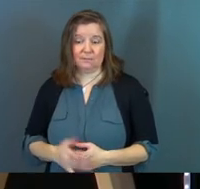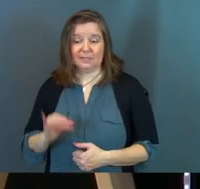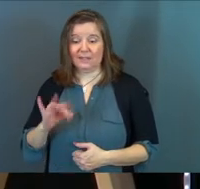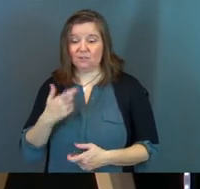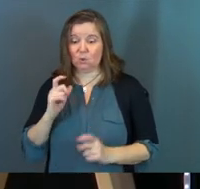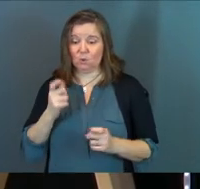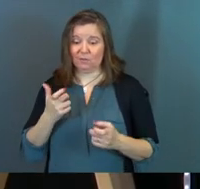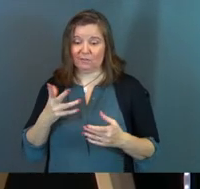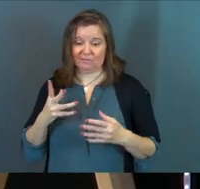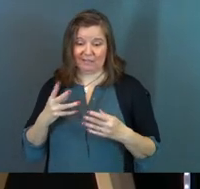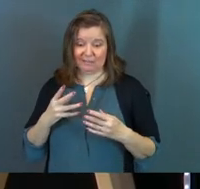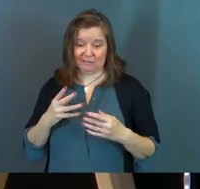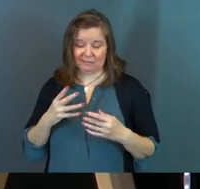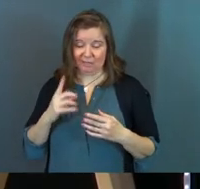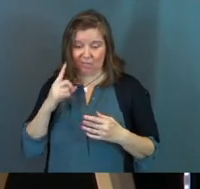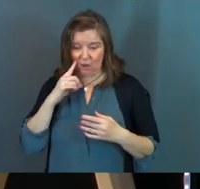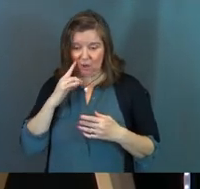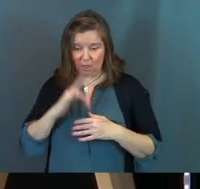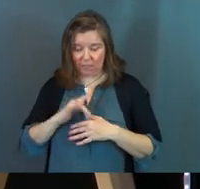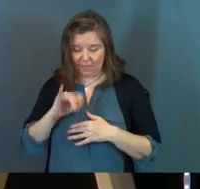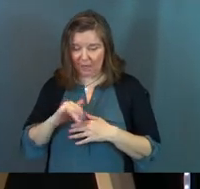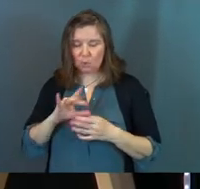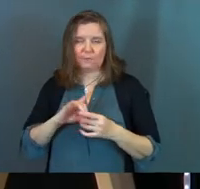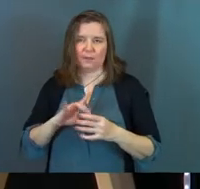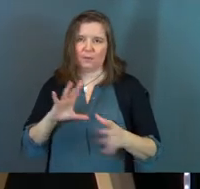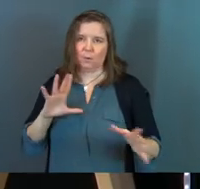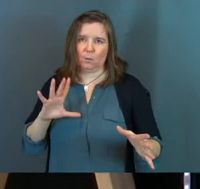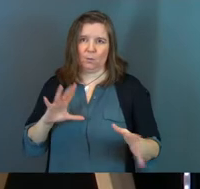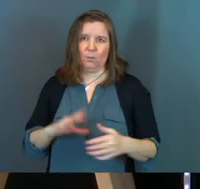And if you've given into that, you got to let that go today.